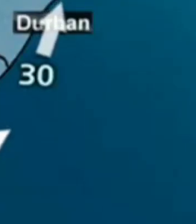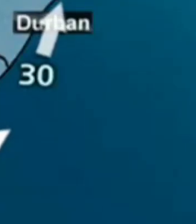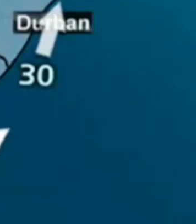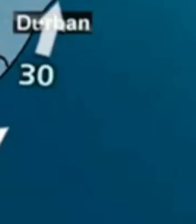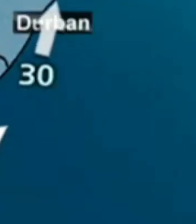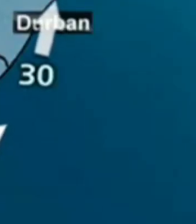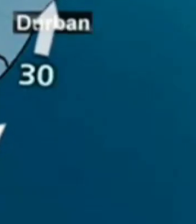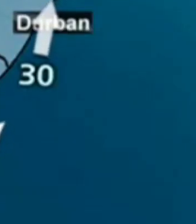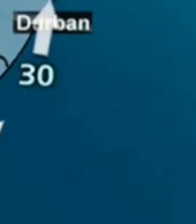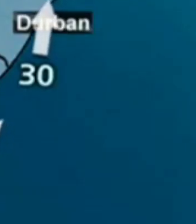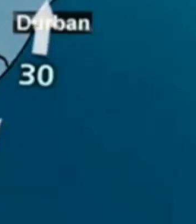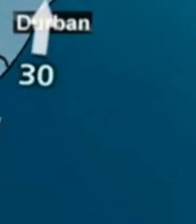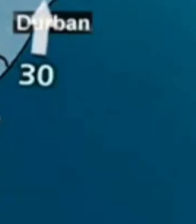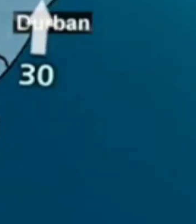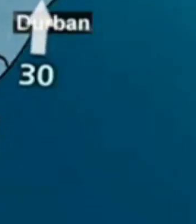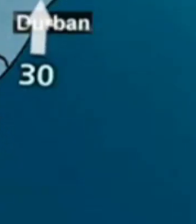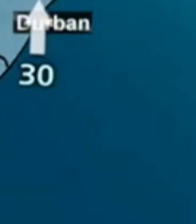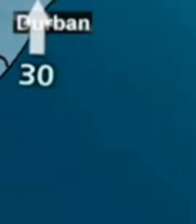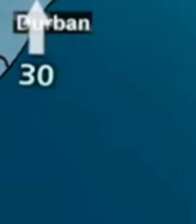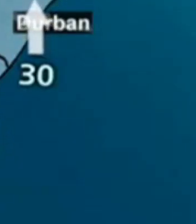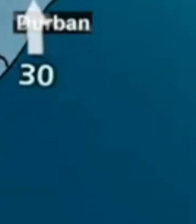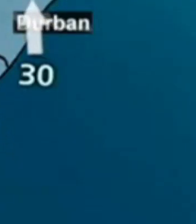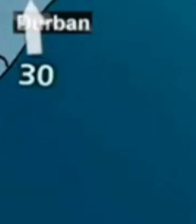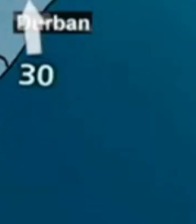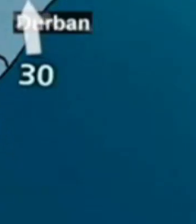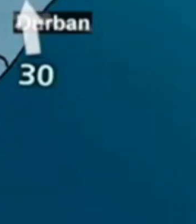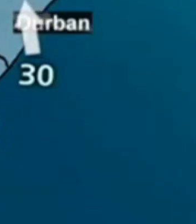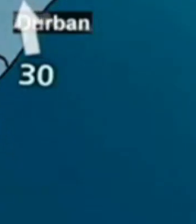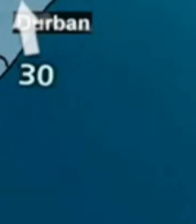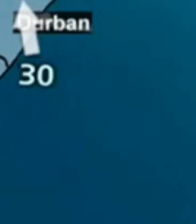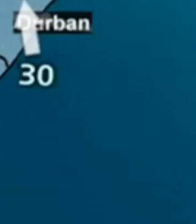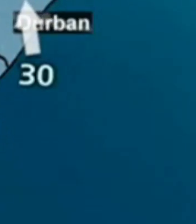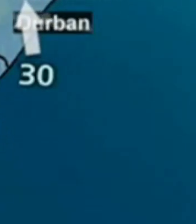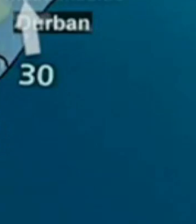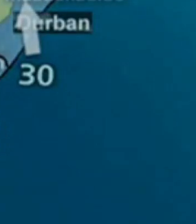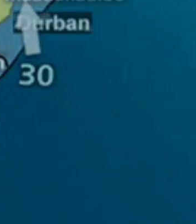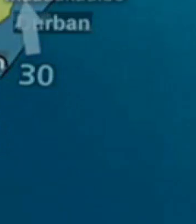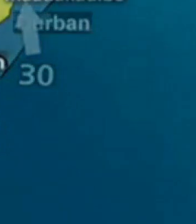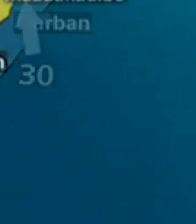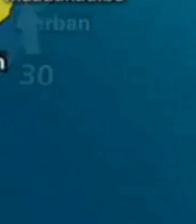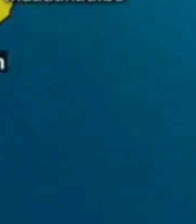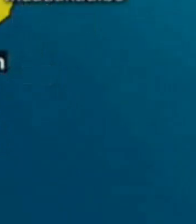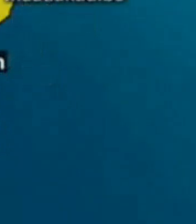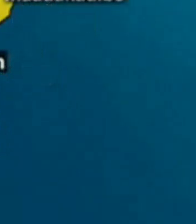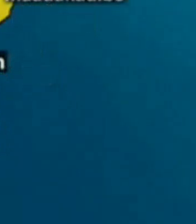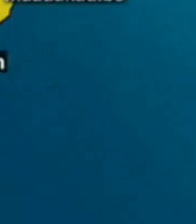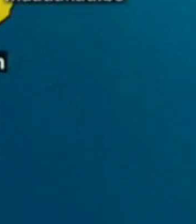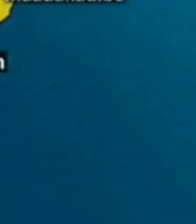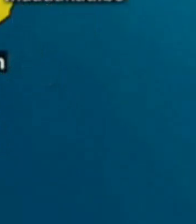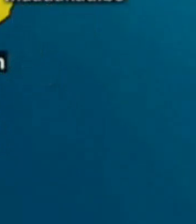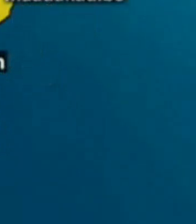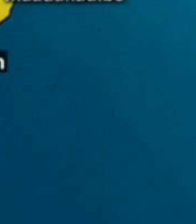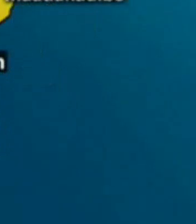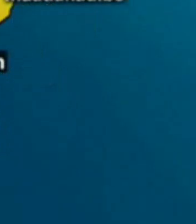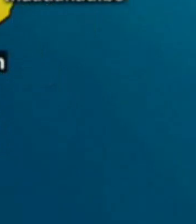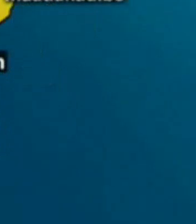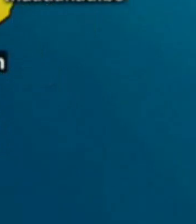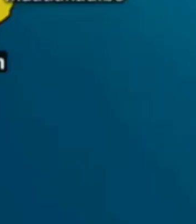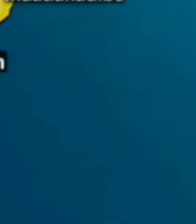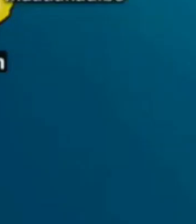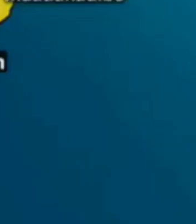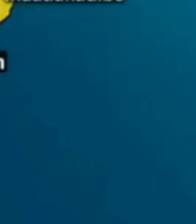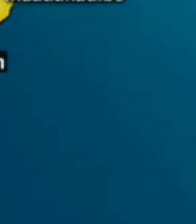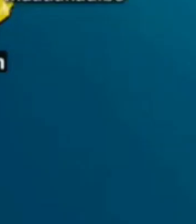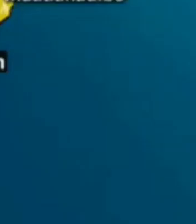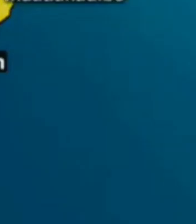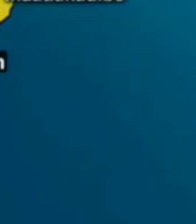ka kwa province ya ka kwa Mpumalanga me ka kwa province ya ka kwa Zulu Natal teng go tla itemogela masarasara na pula ka diperesente di le 13 me